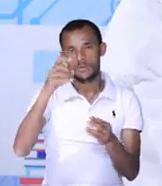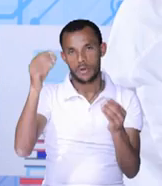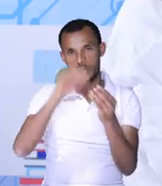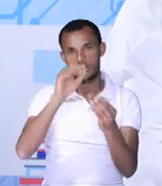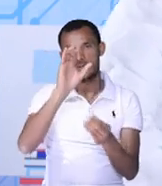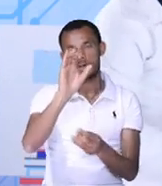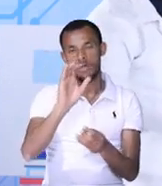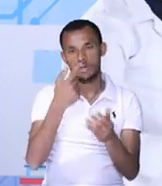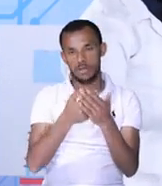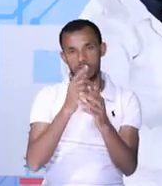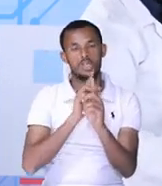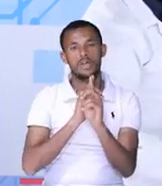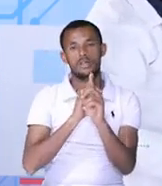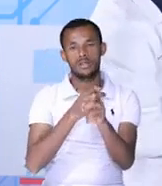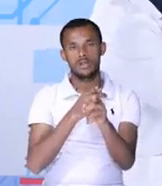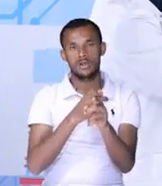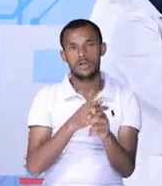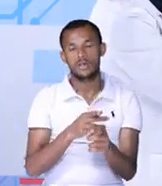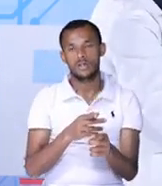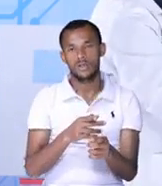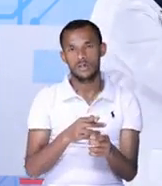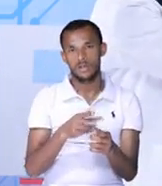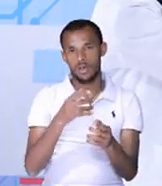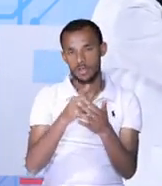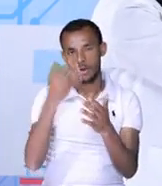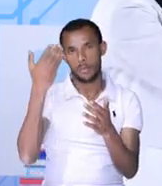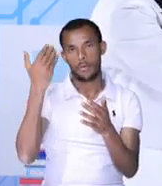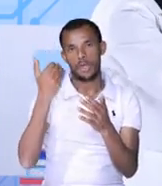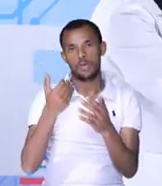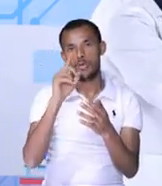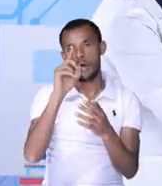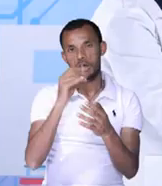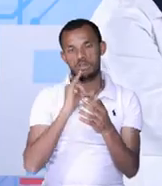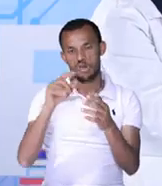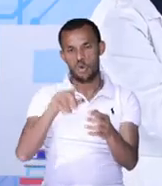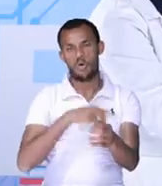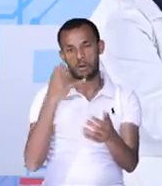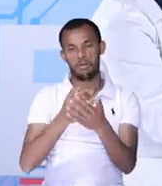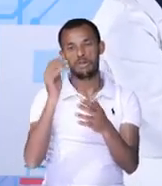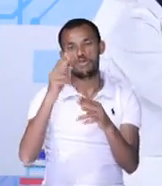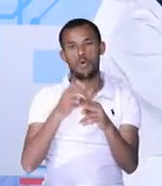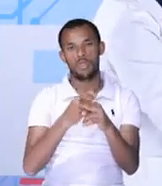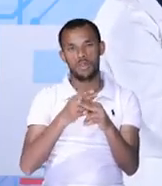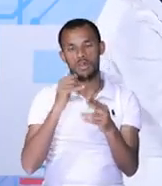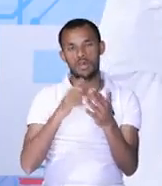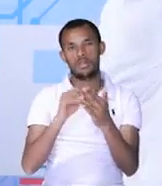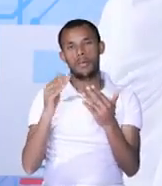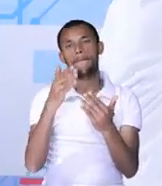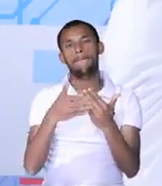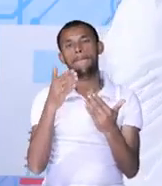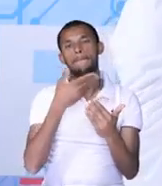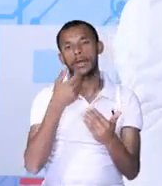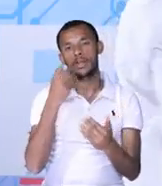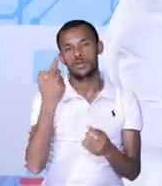c. So this is the answer. By the way, the answer, the previous one, a little bit longer. This one is shorter. So it's better to use